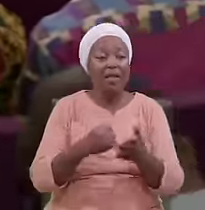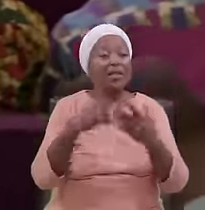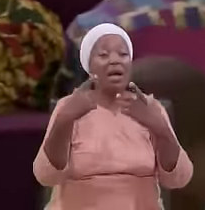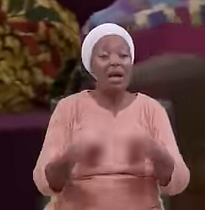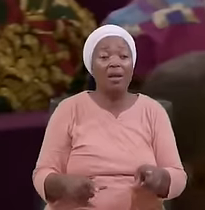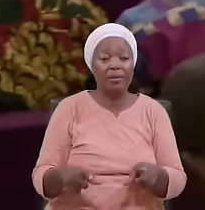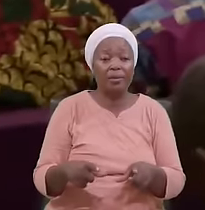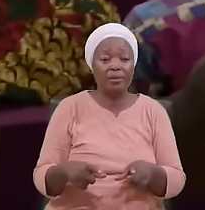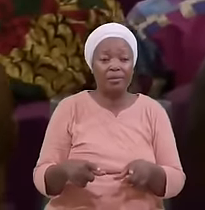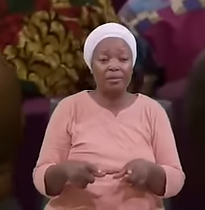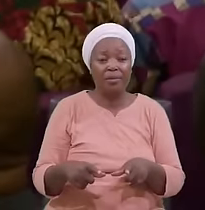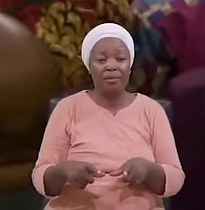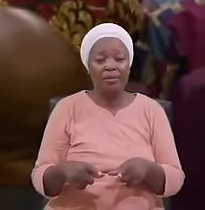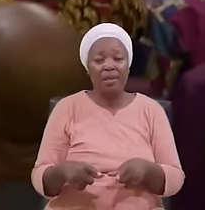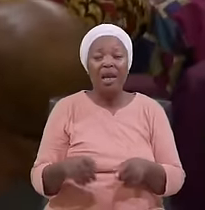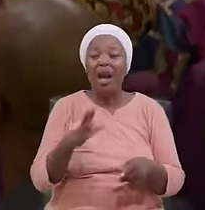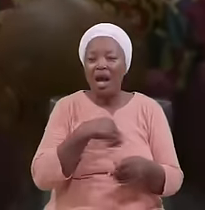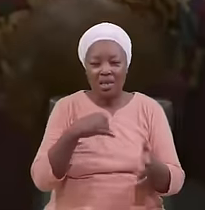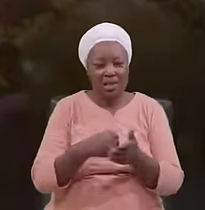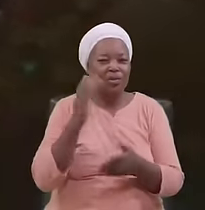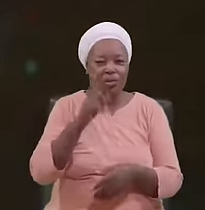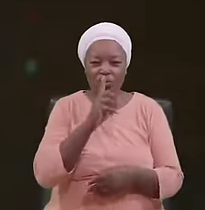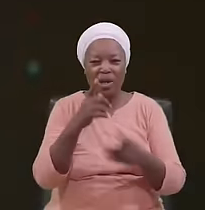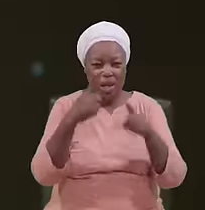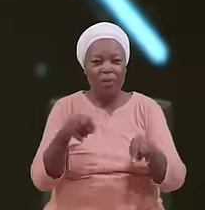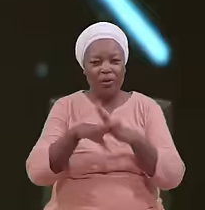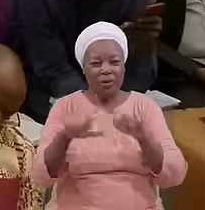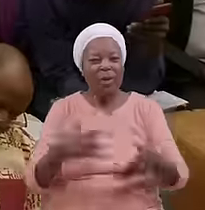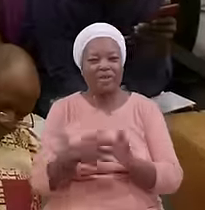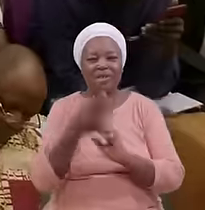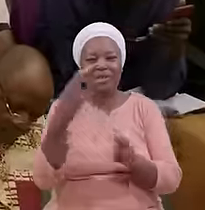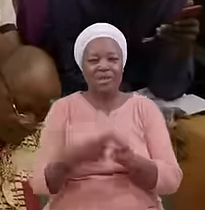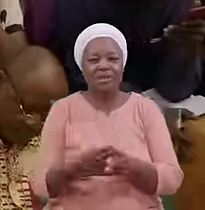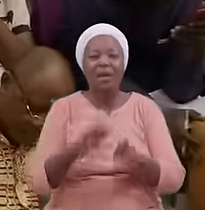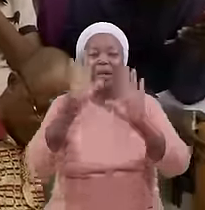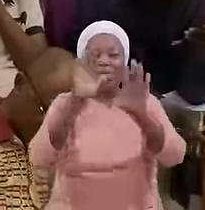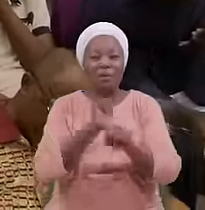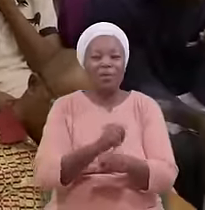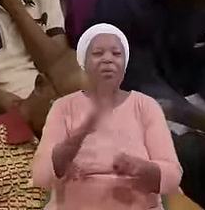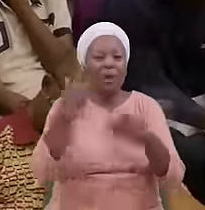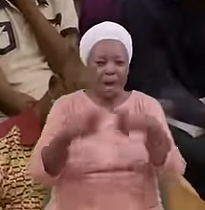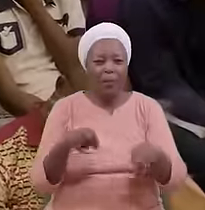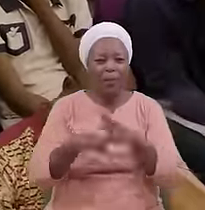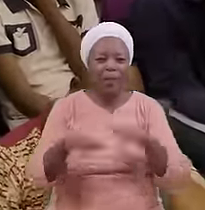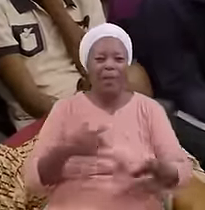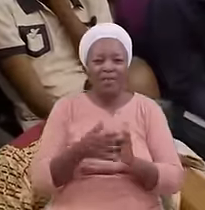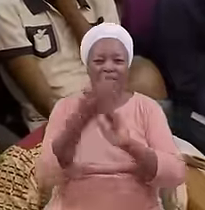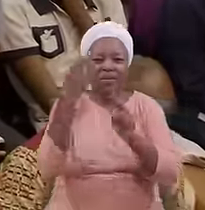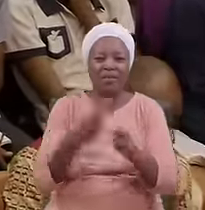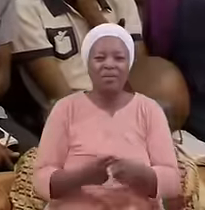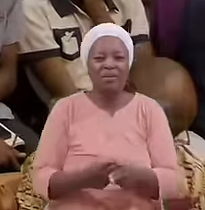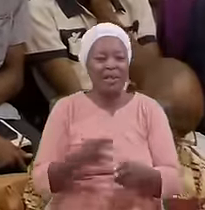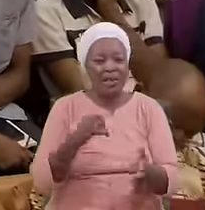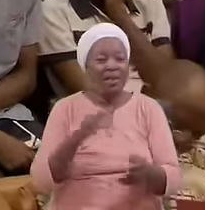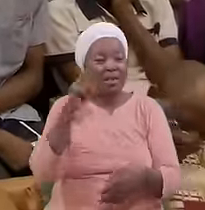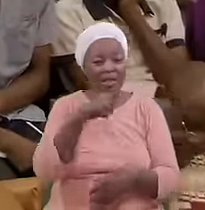to pass, it will come to pass in your life. Miracle, it will come to pass in your life. It